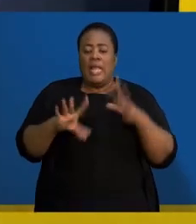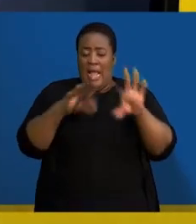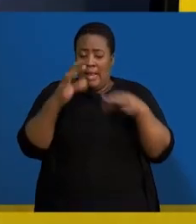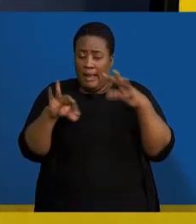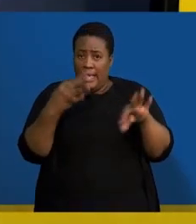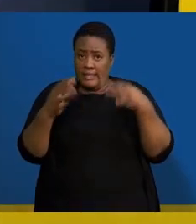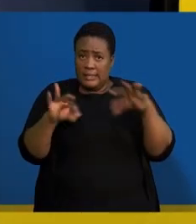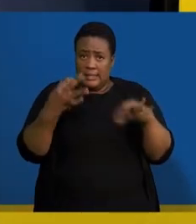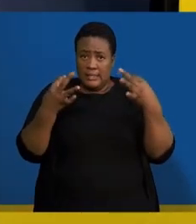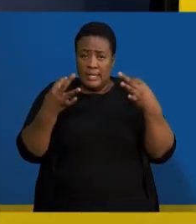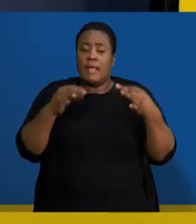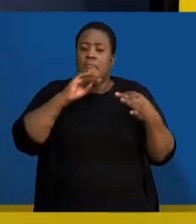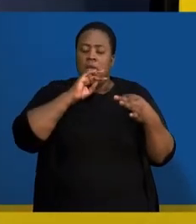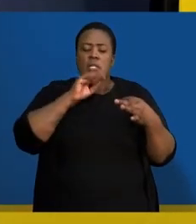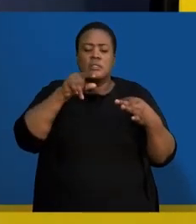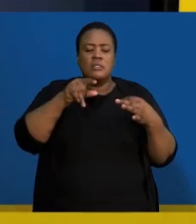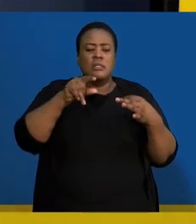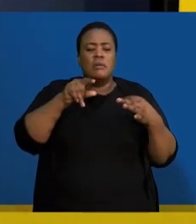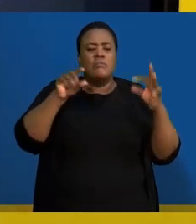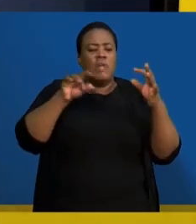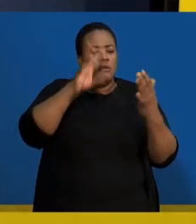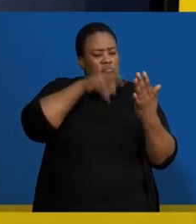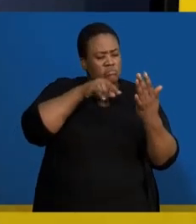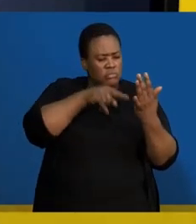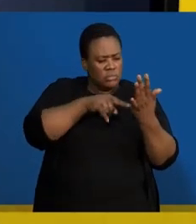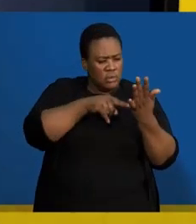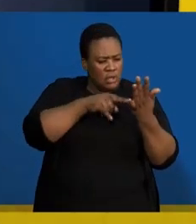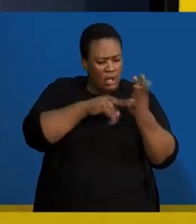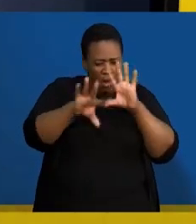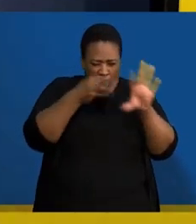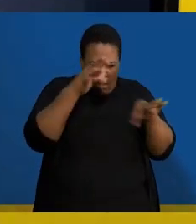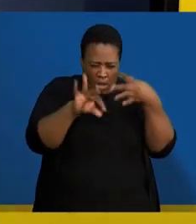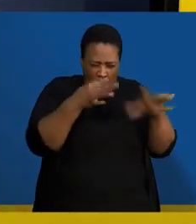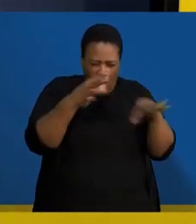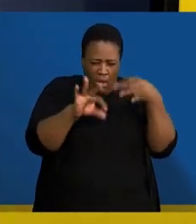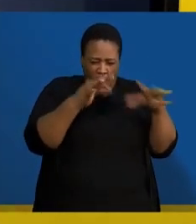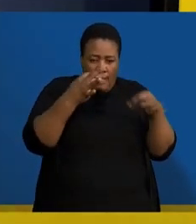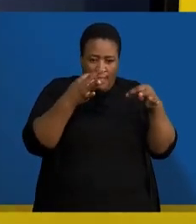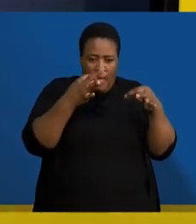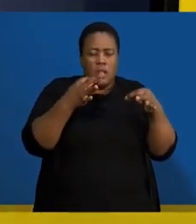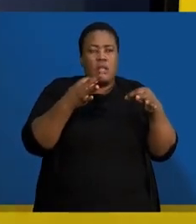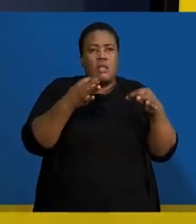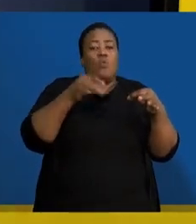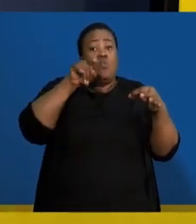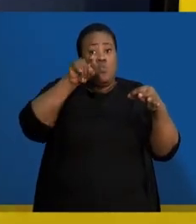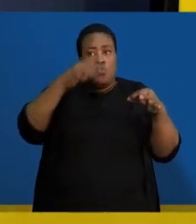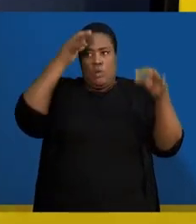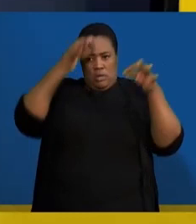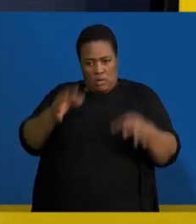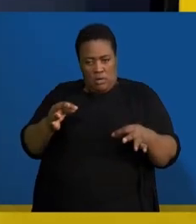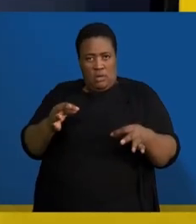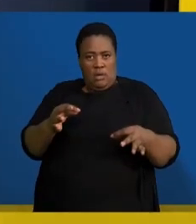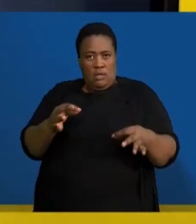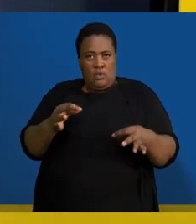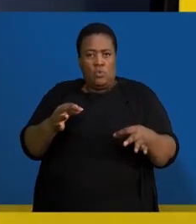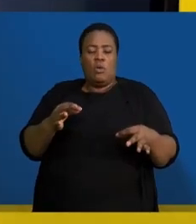you break it down to come up with your own informed conclusions based on that source. Again,